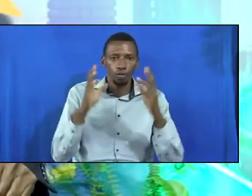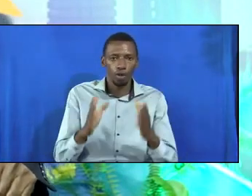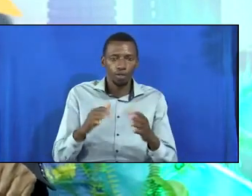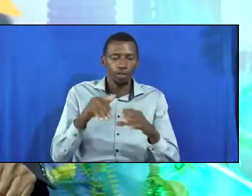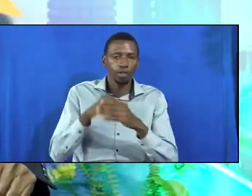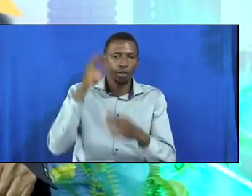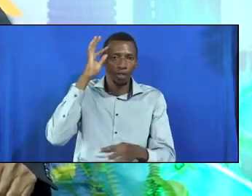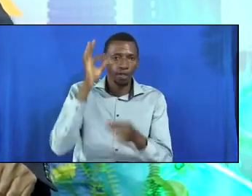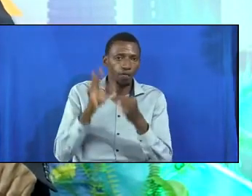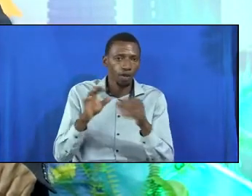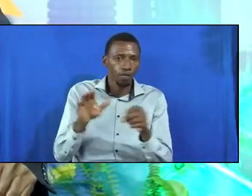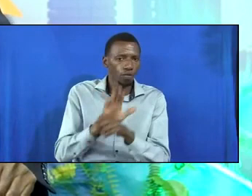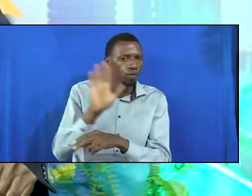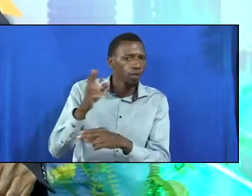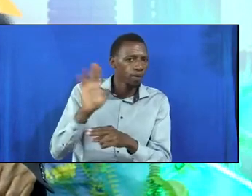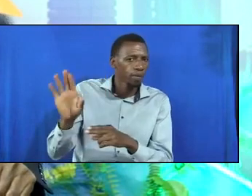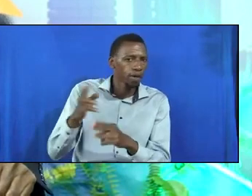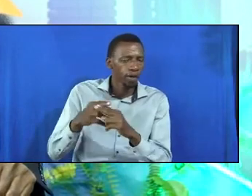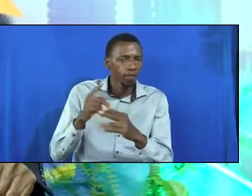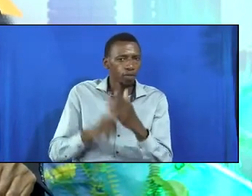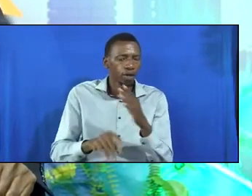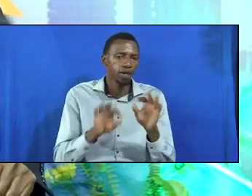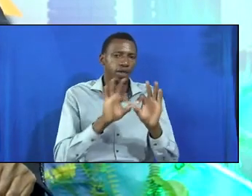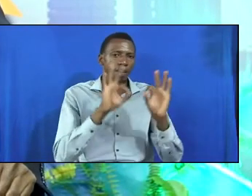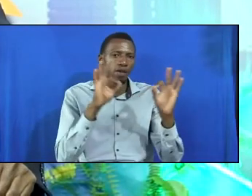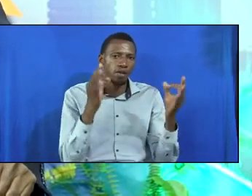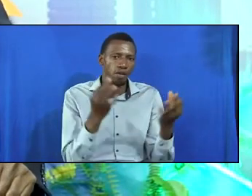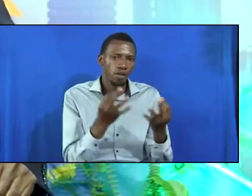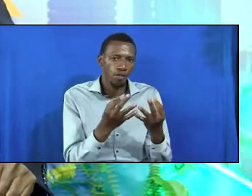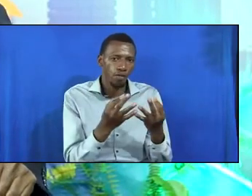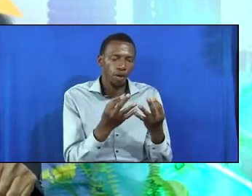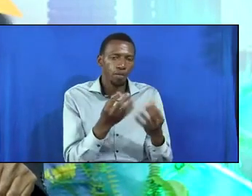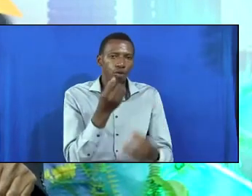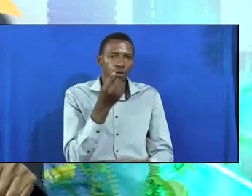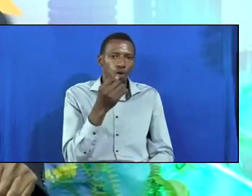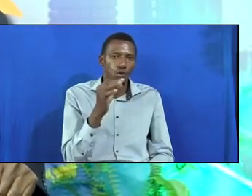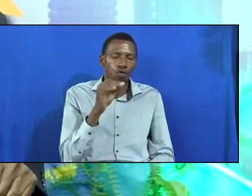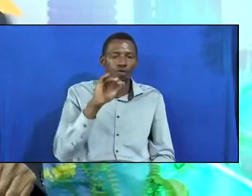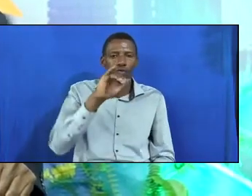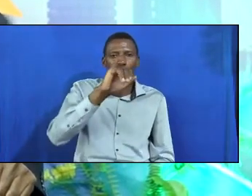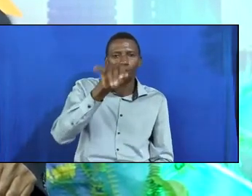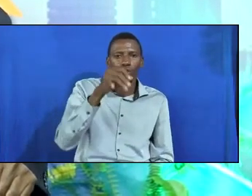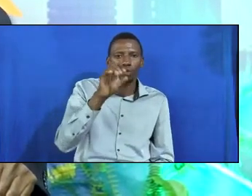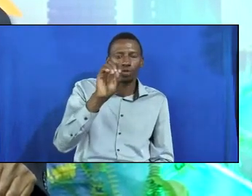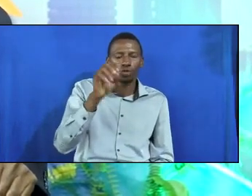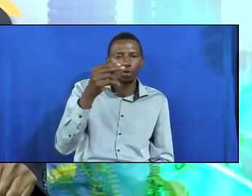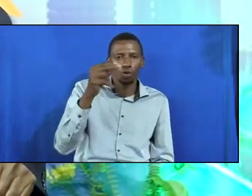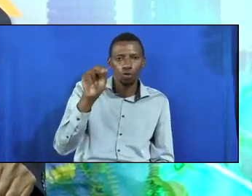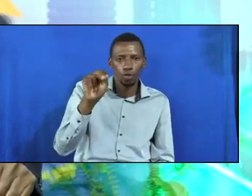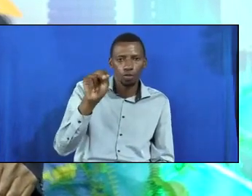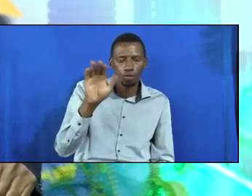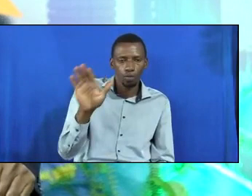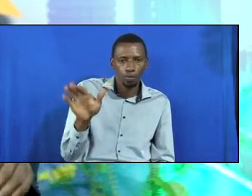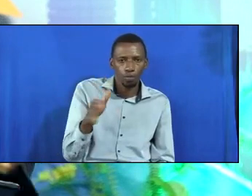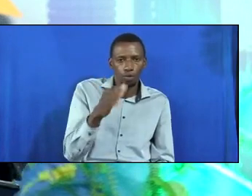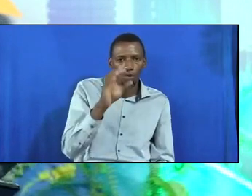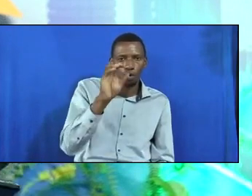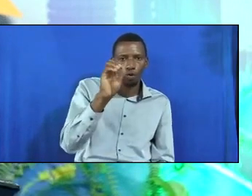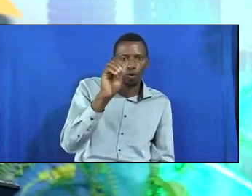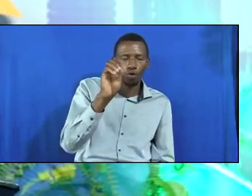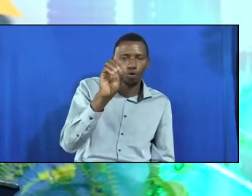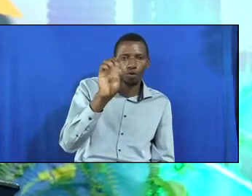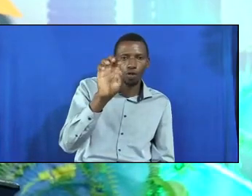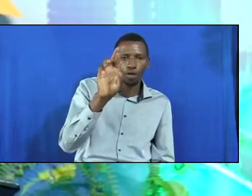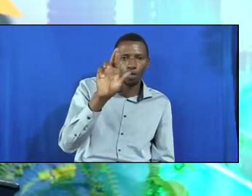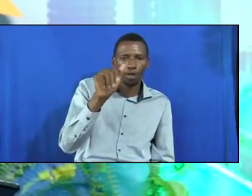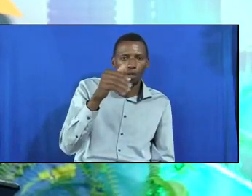other than the family of John Olela. They have been watching very keenly. It has